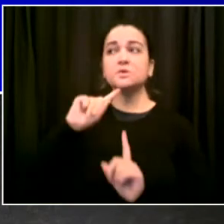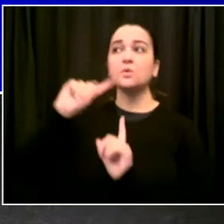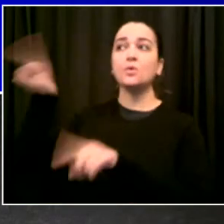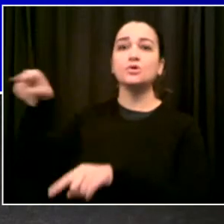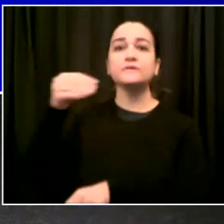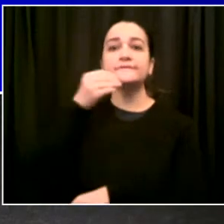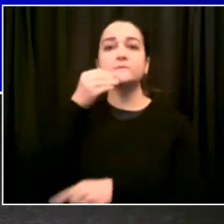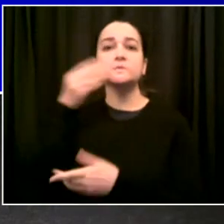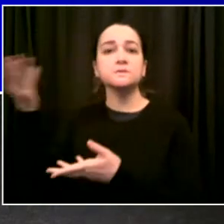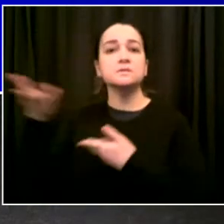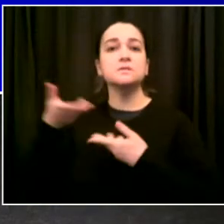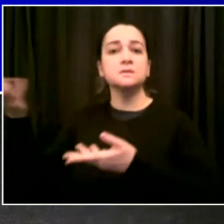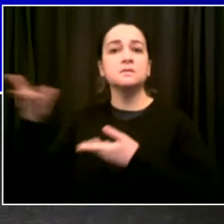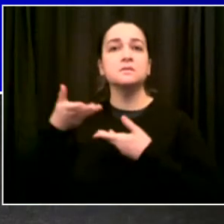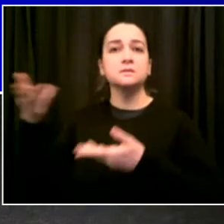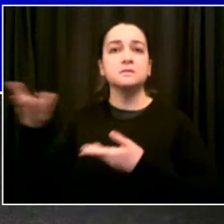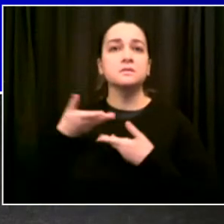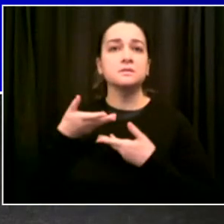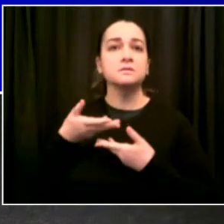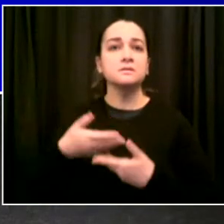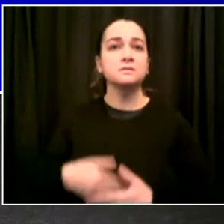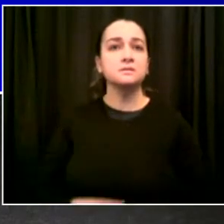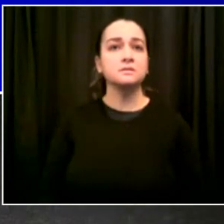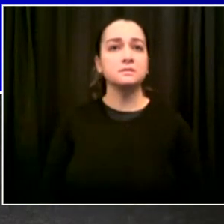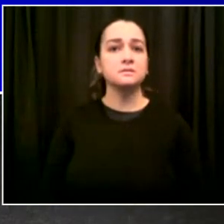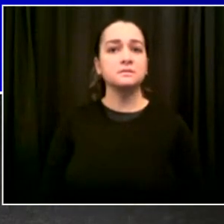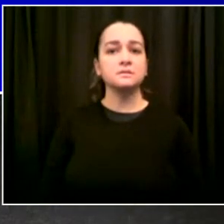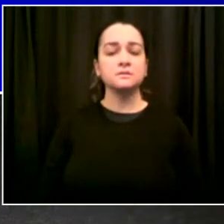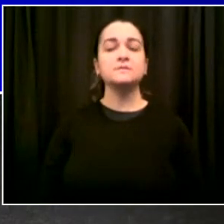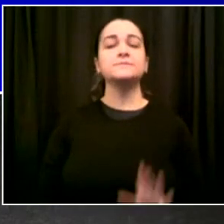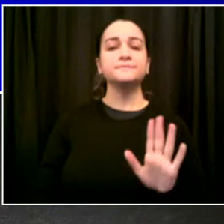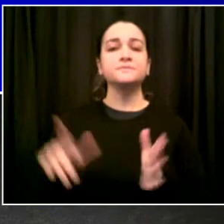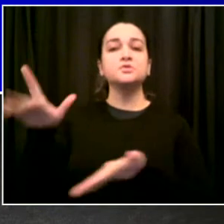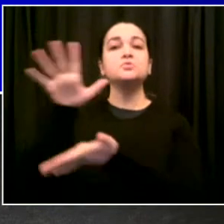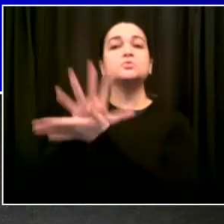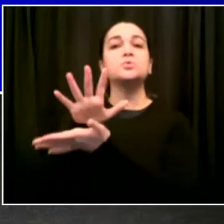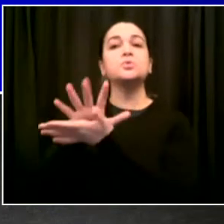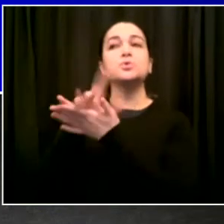today or tomorrow. So those are both will be canceled, but back on Wednesday.